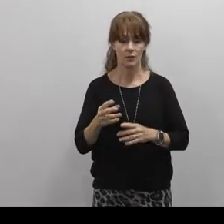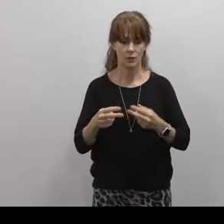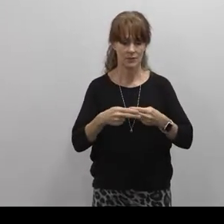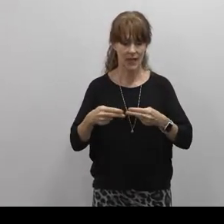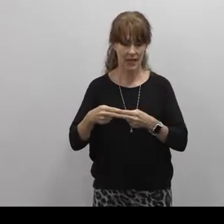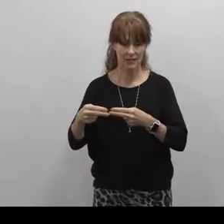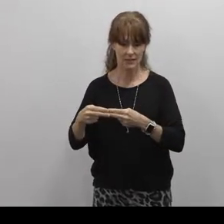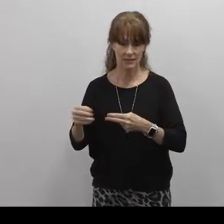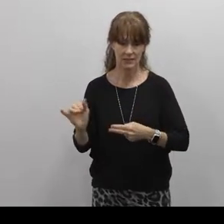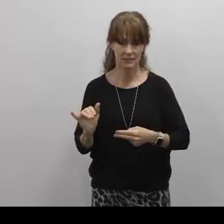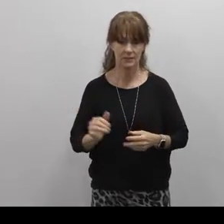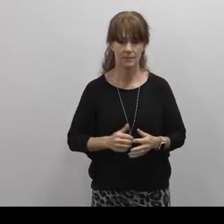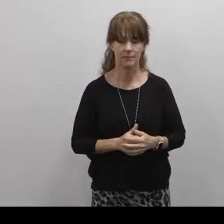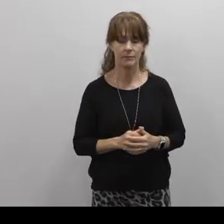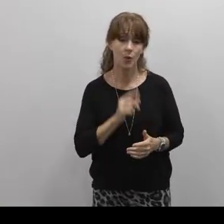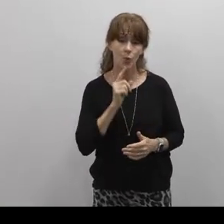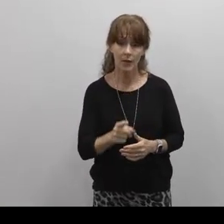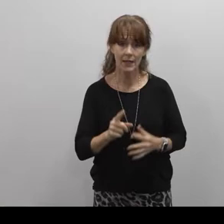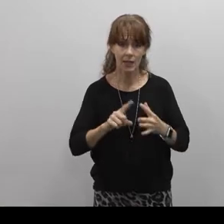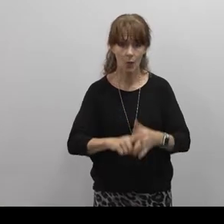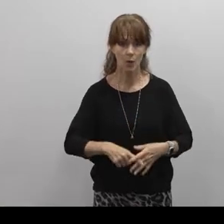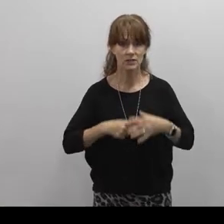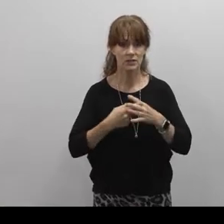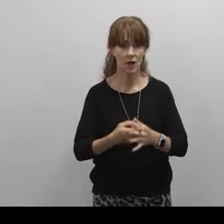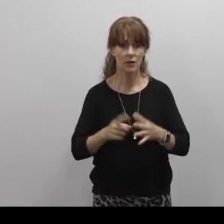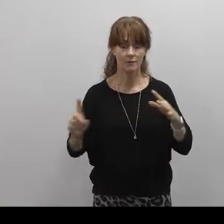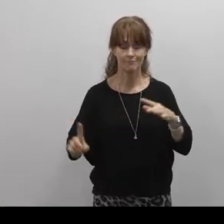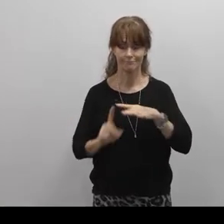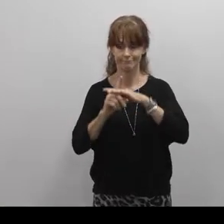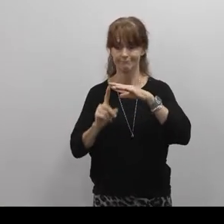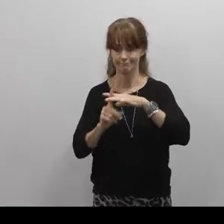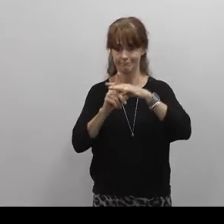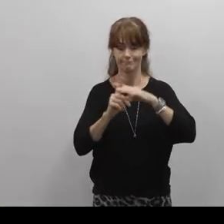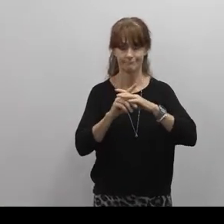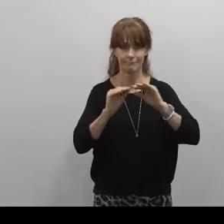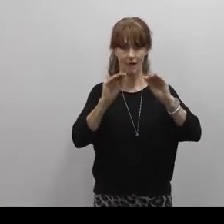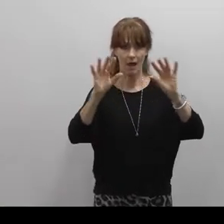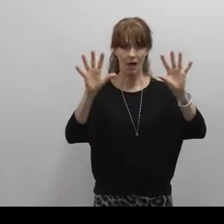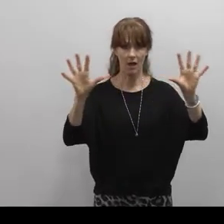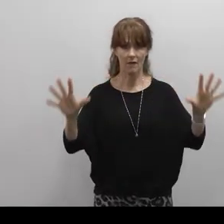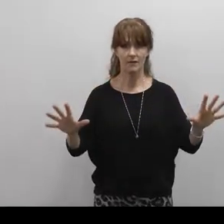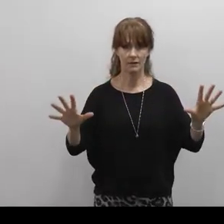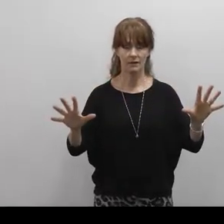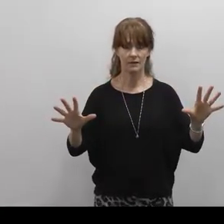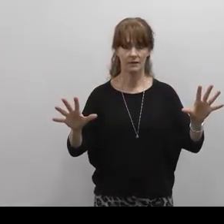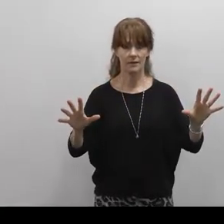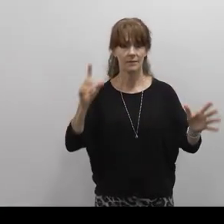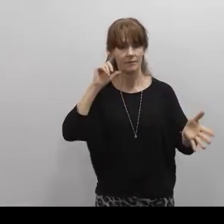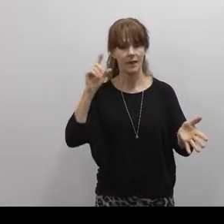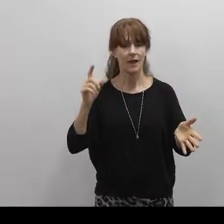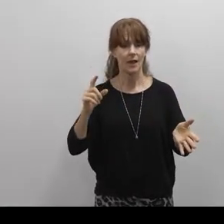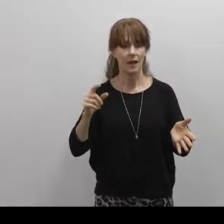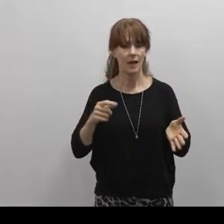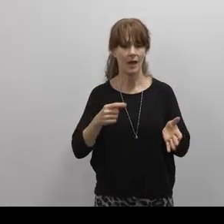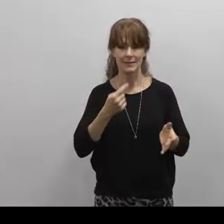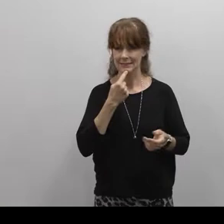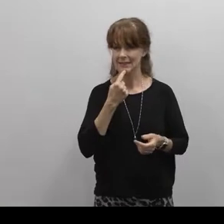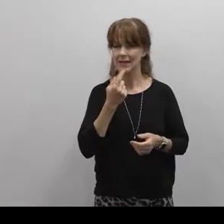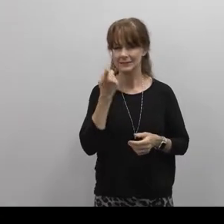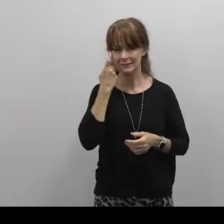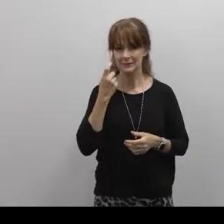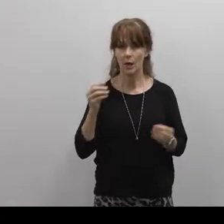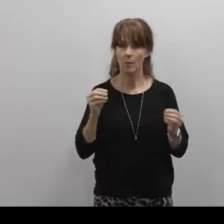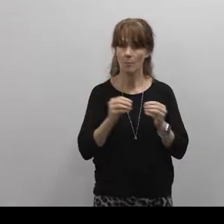well. Really what started coming across loud and clear was again something I noted a little while ago.